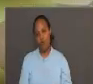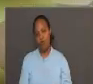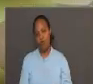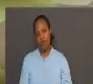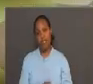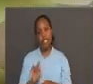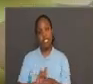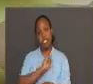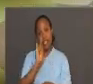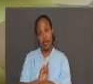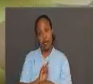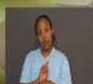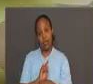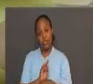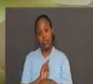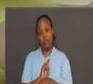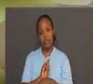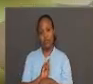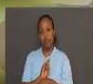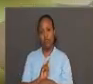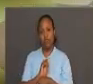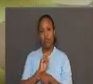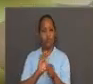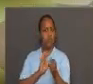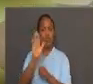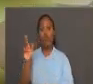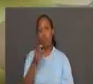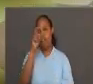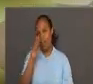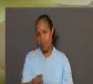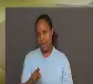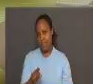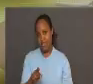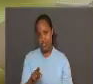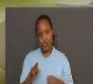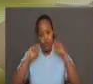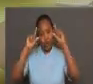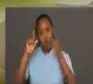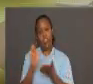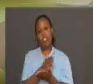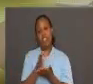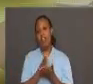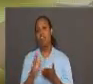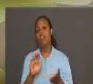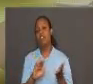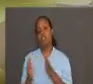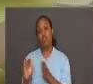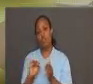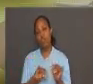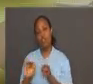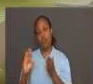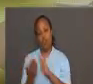Citizens need to become empowered to be active participants in the politics of